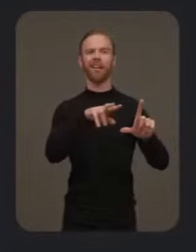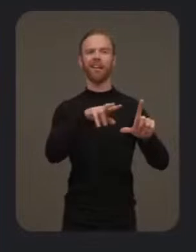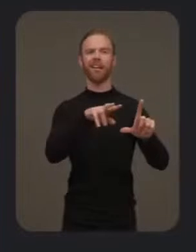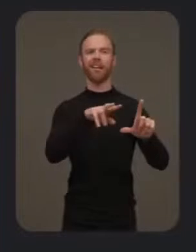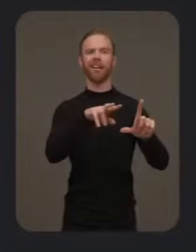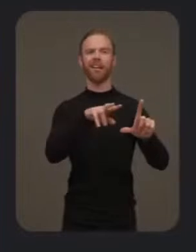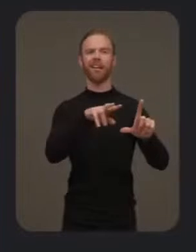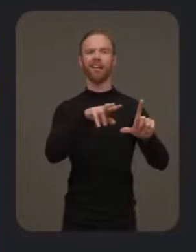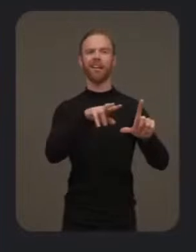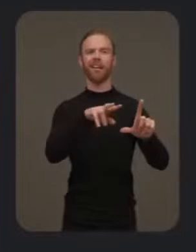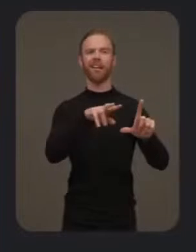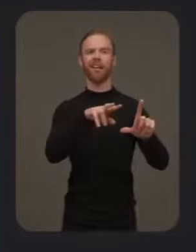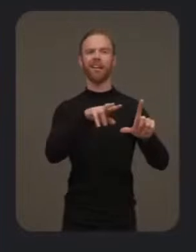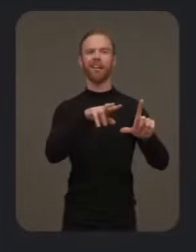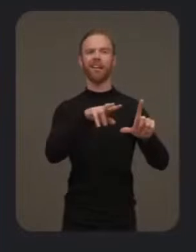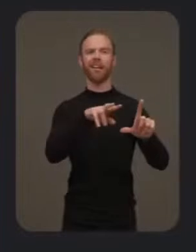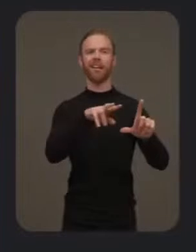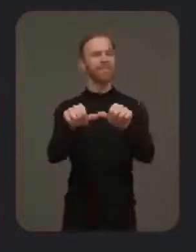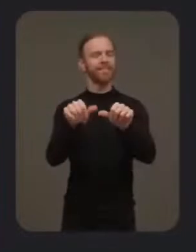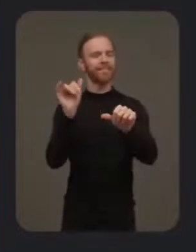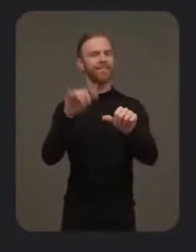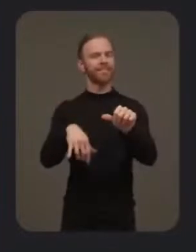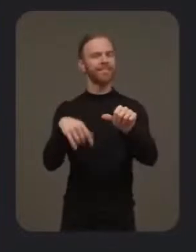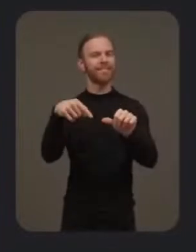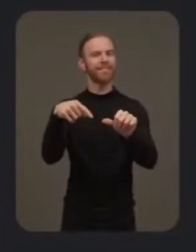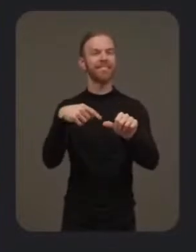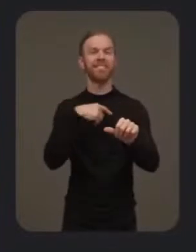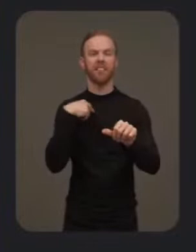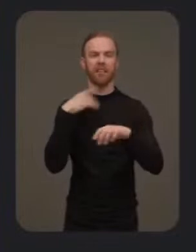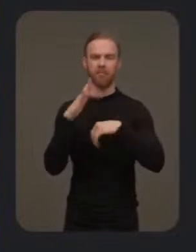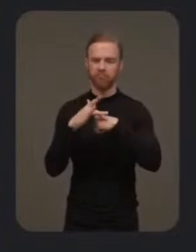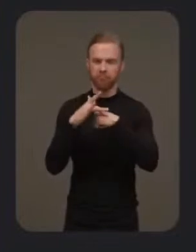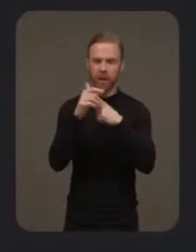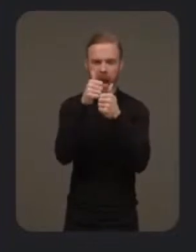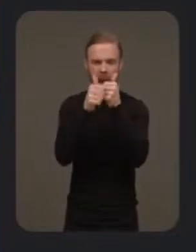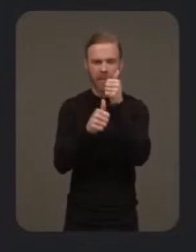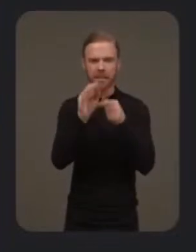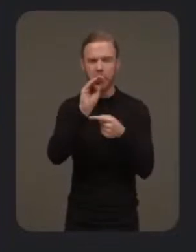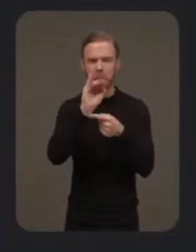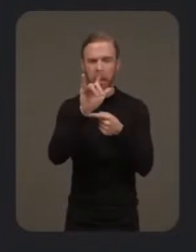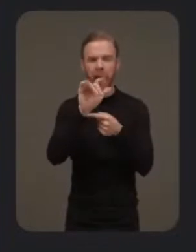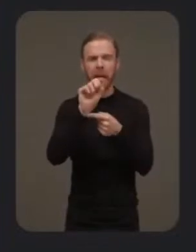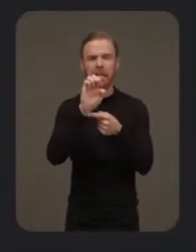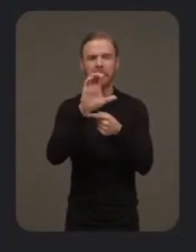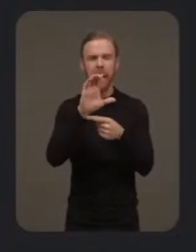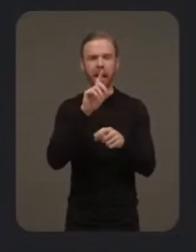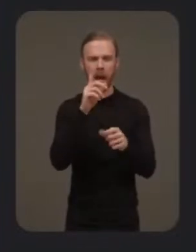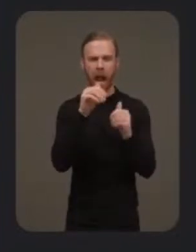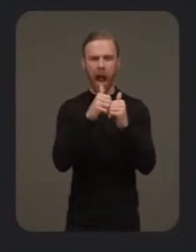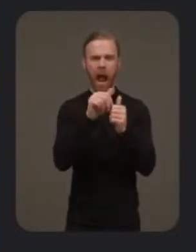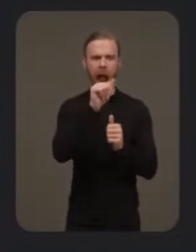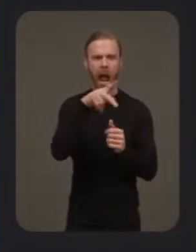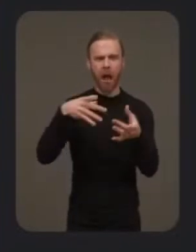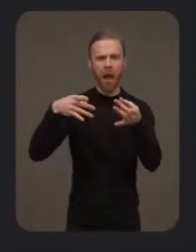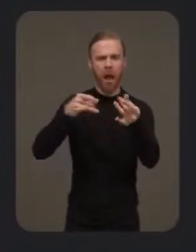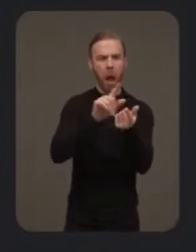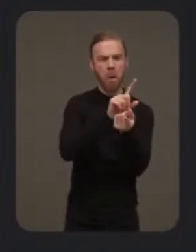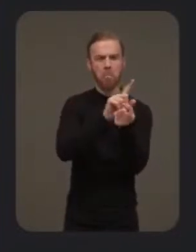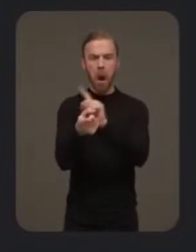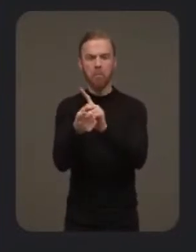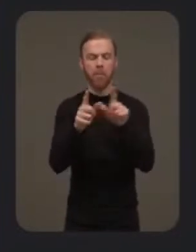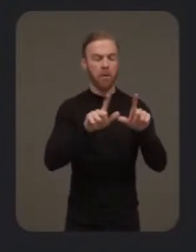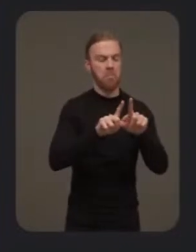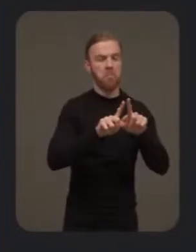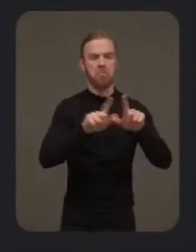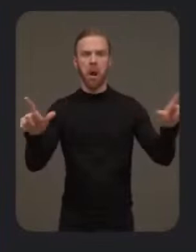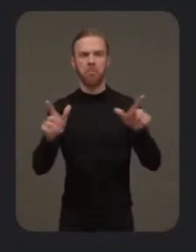We call this feature continuity, and we've obsessed over every millisecond it takes for apps to seamlessly adapt from the small screen to the